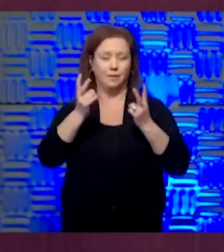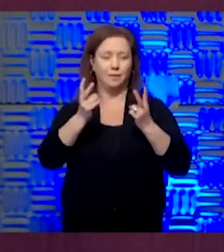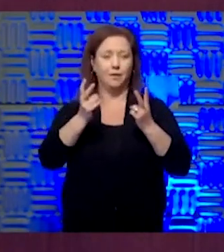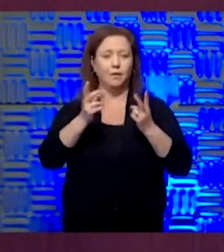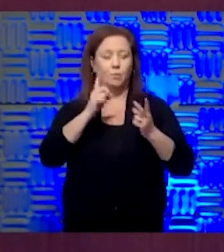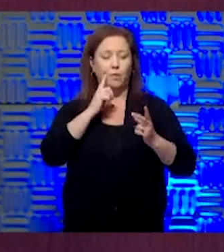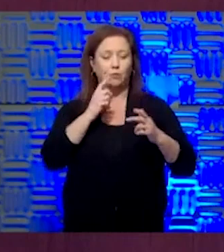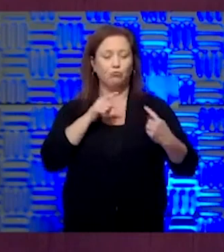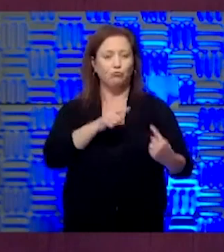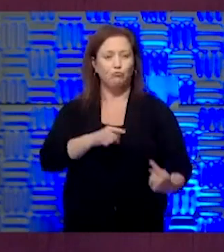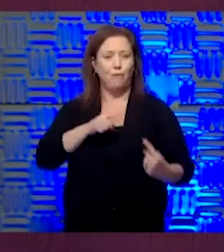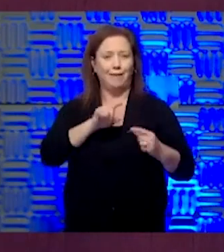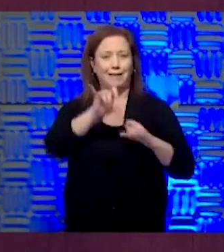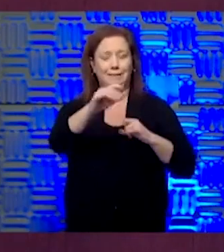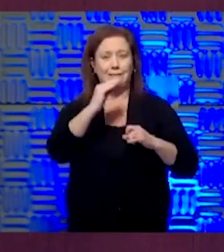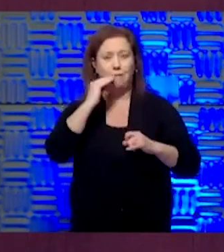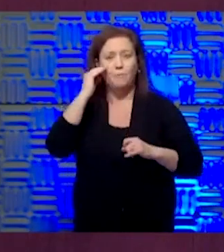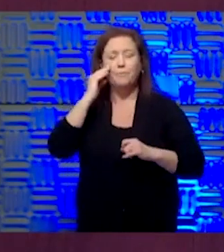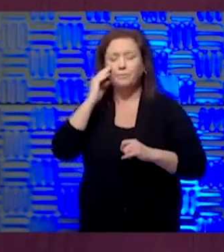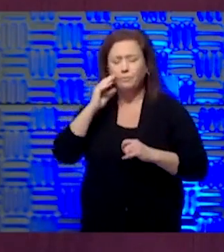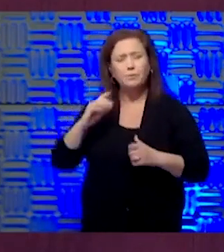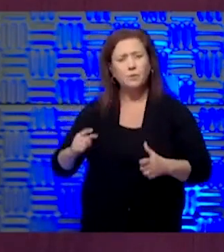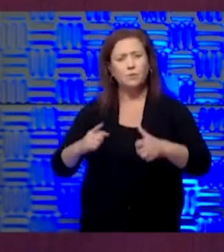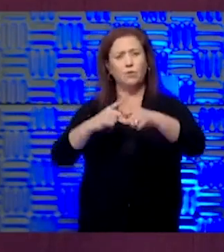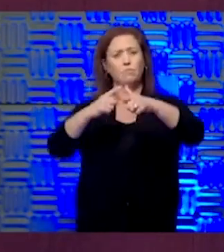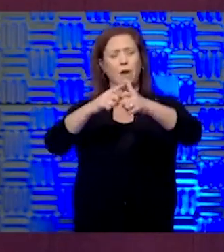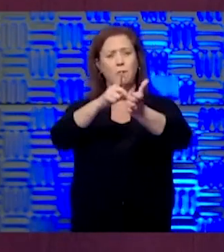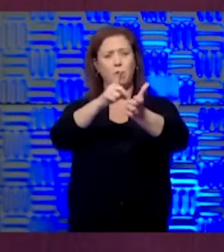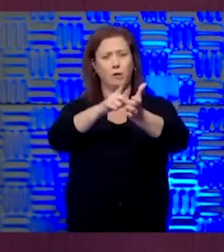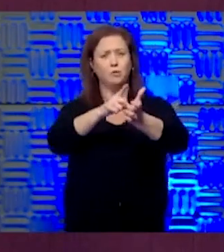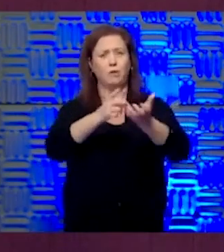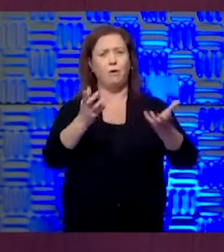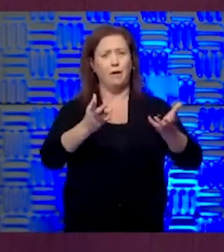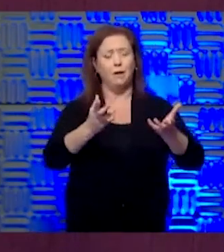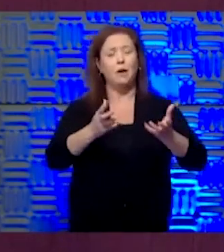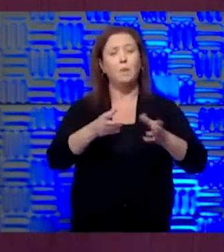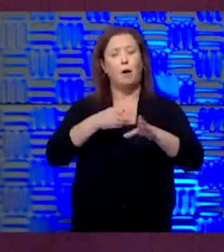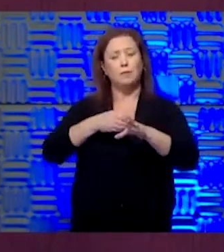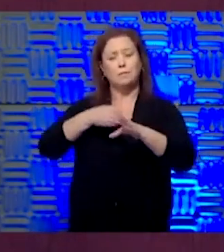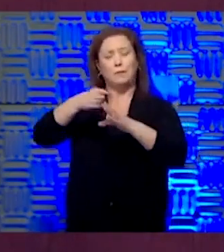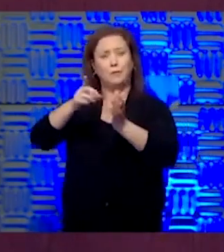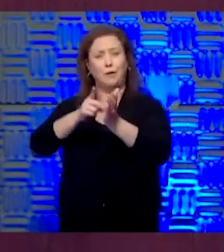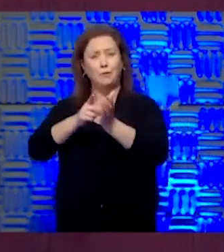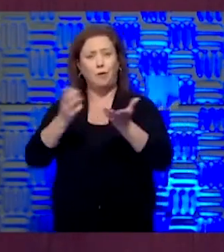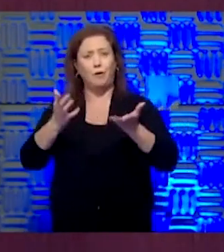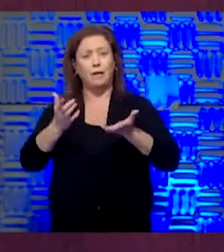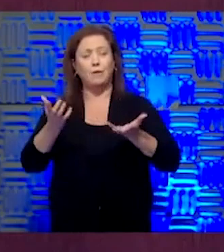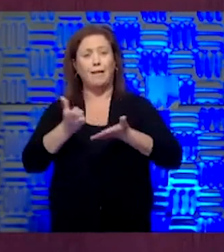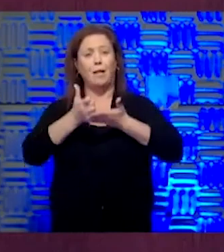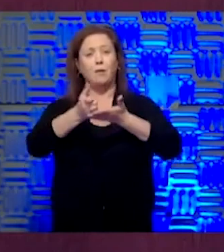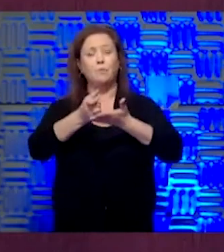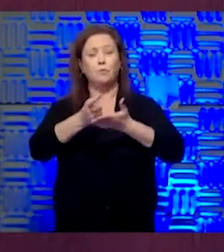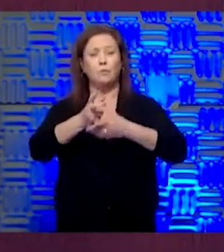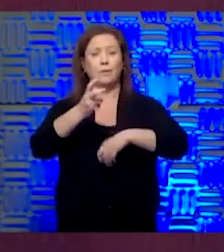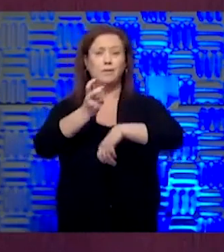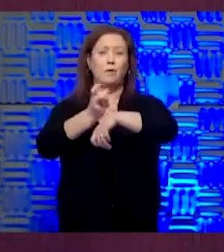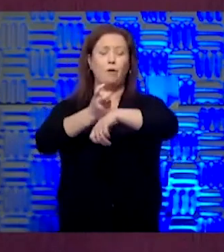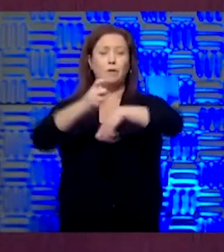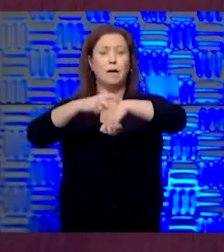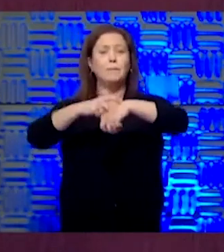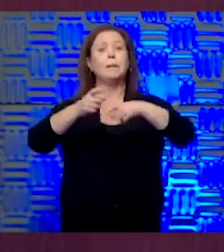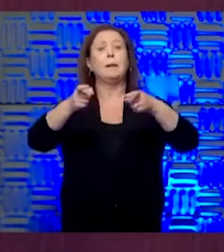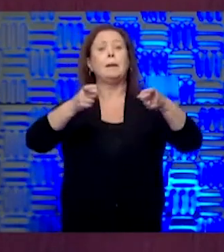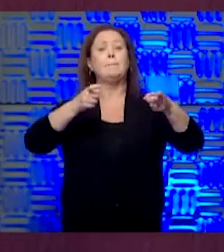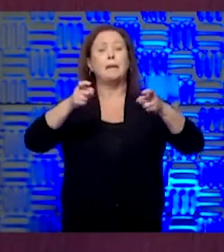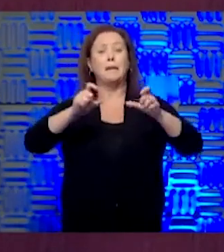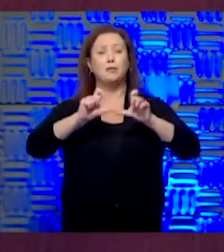that not only are your primary care physicians there for you, but our specialty physicians are also there for you to help you through these difficult times, not only in managing your